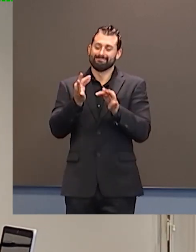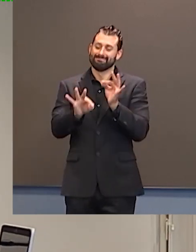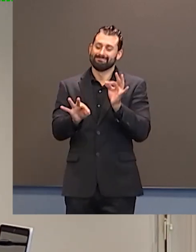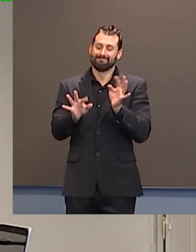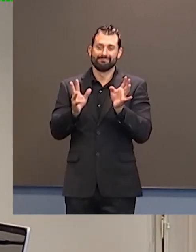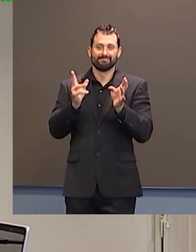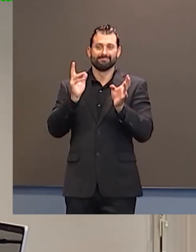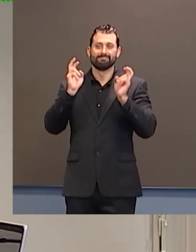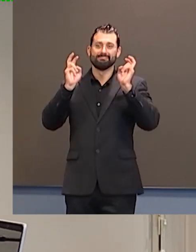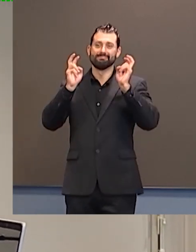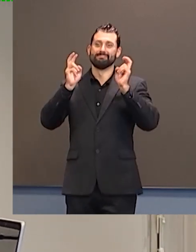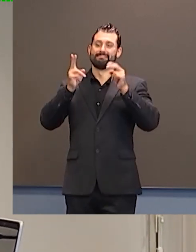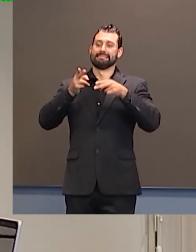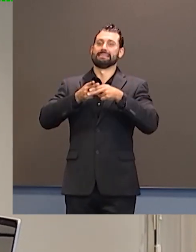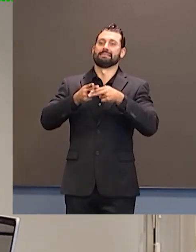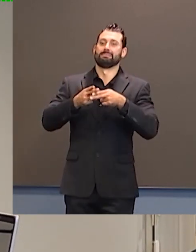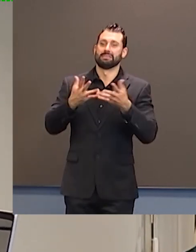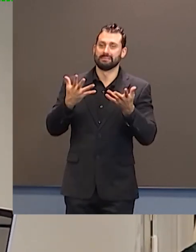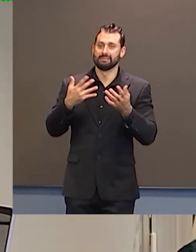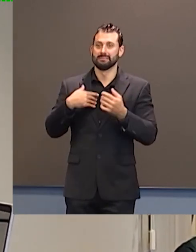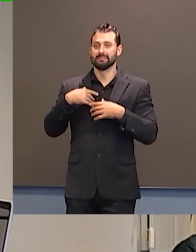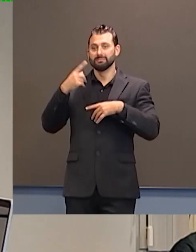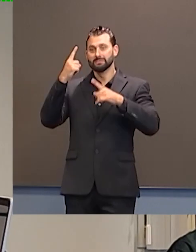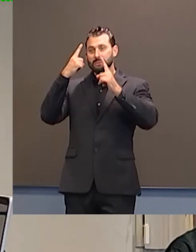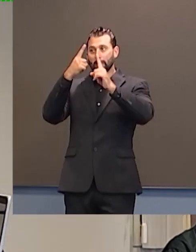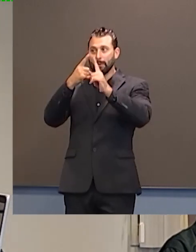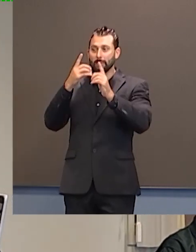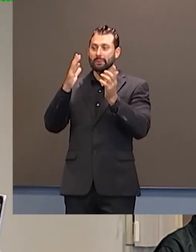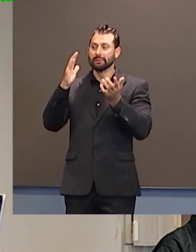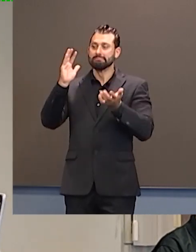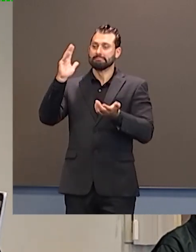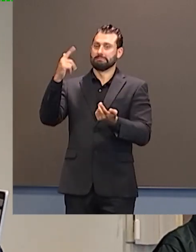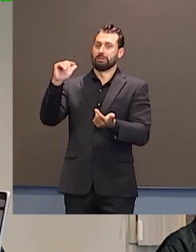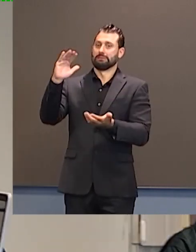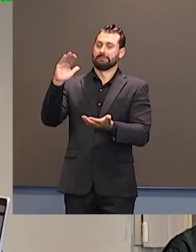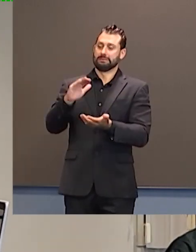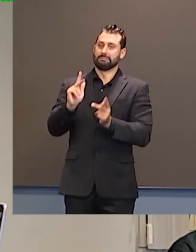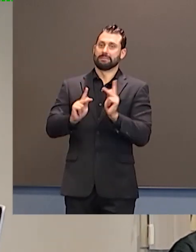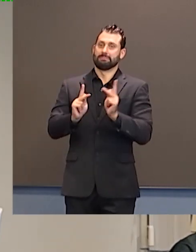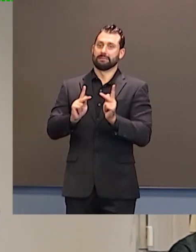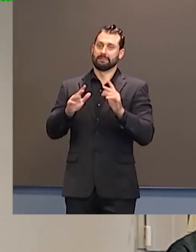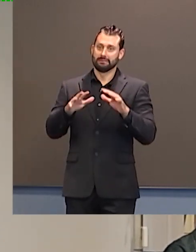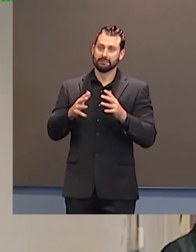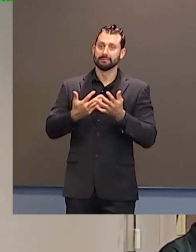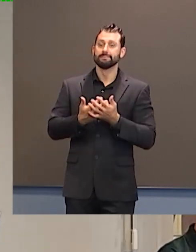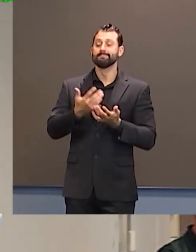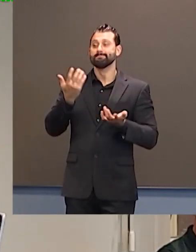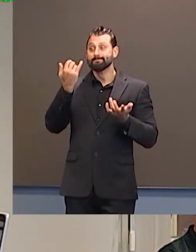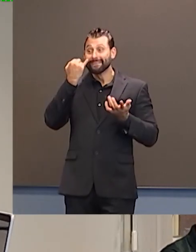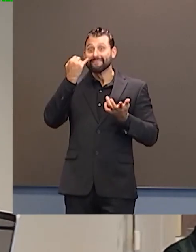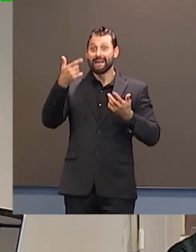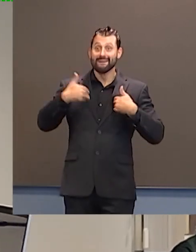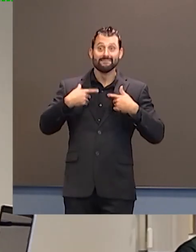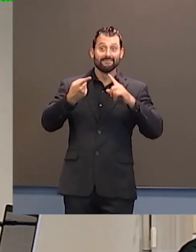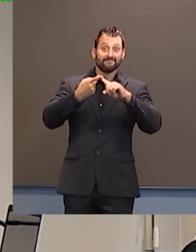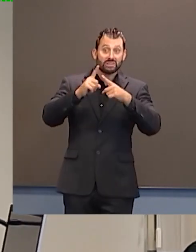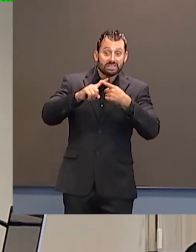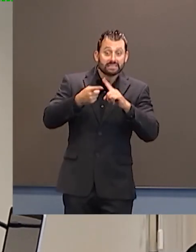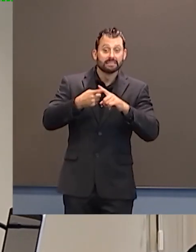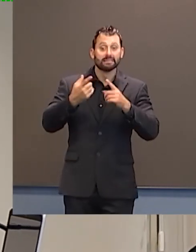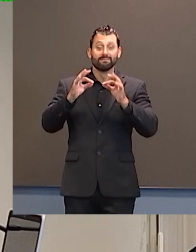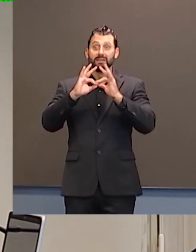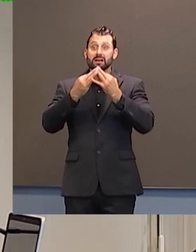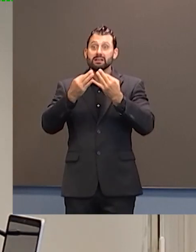footage so you know if people can stay with family or friends or if they want to leave the county we want them to plan for that now